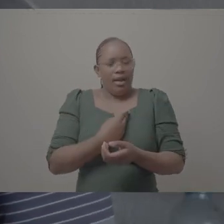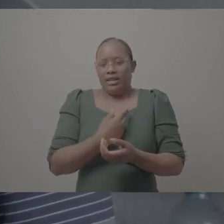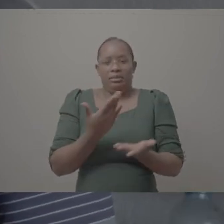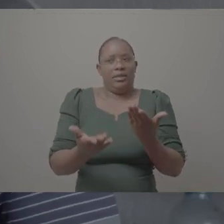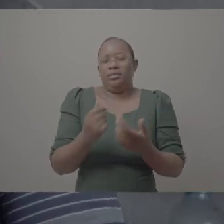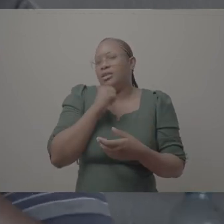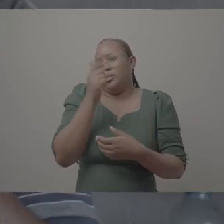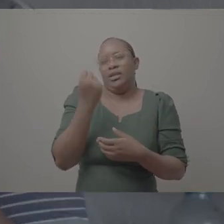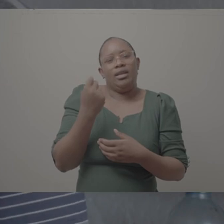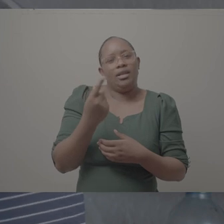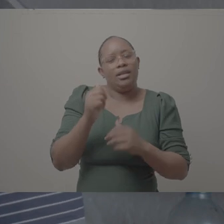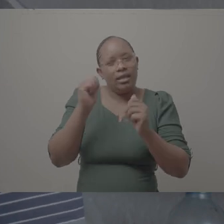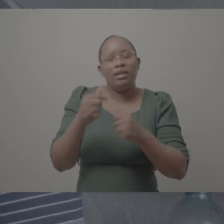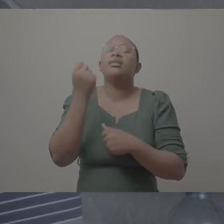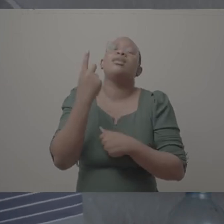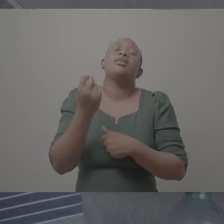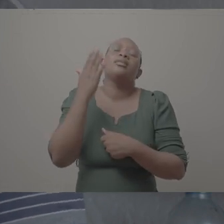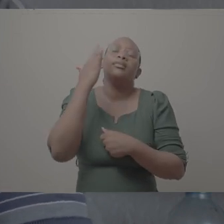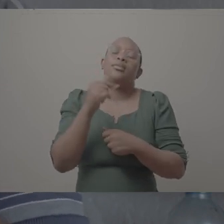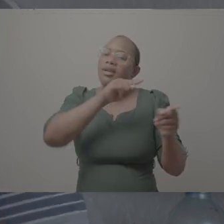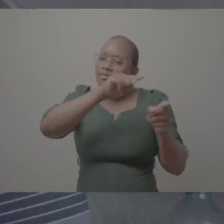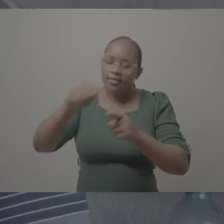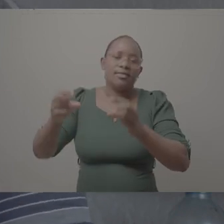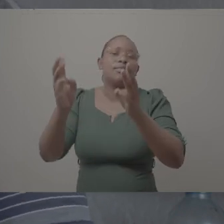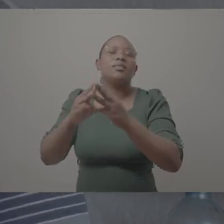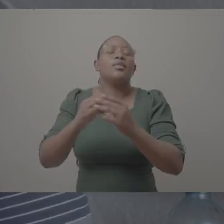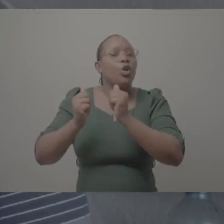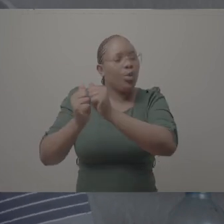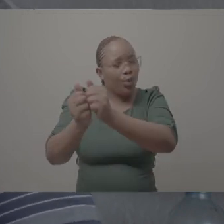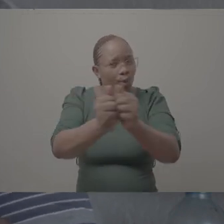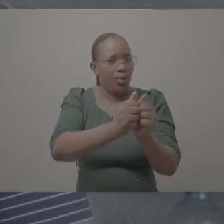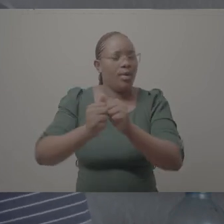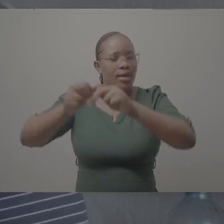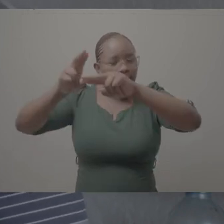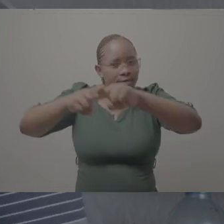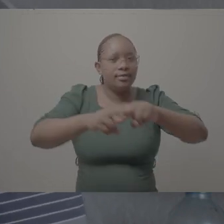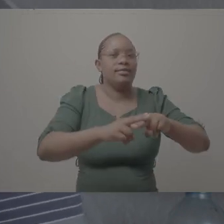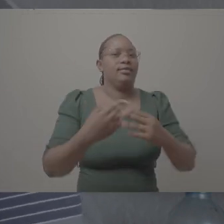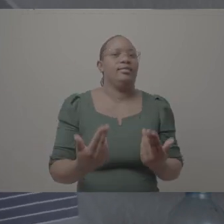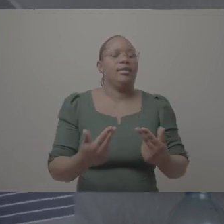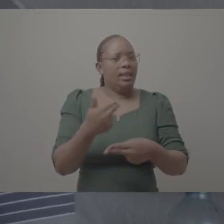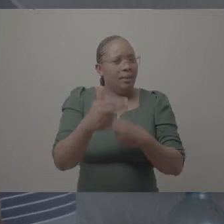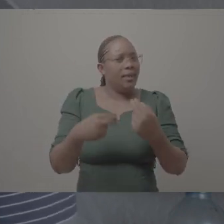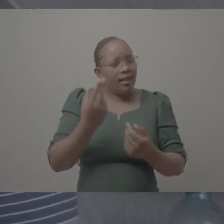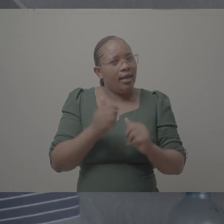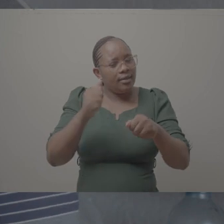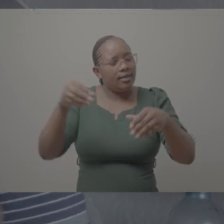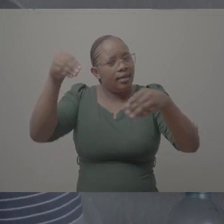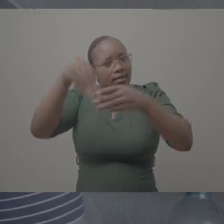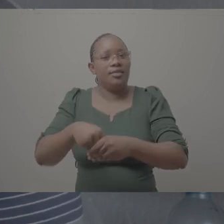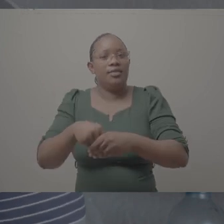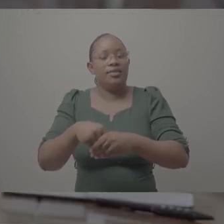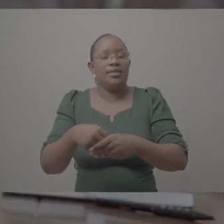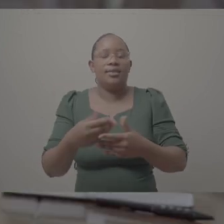people who don't know anything, we are able to be explained with these procedures, so that we should also be